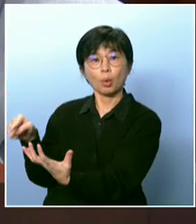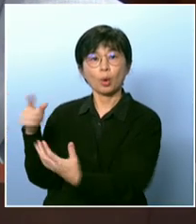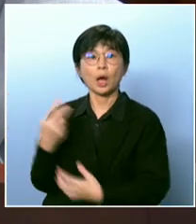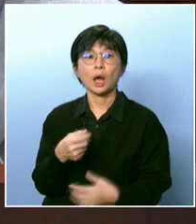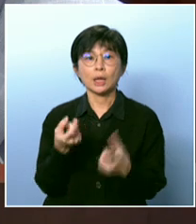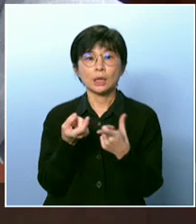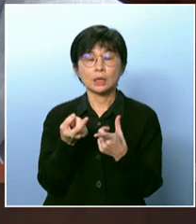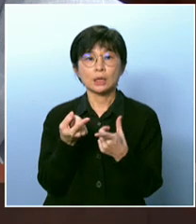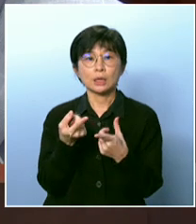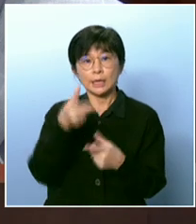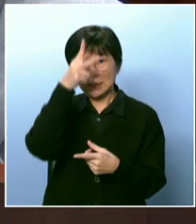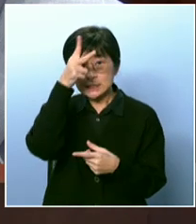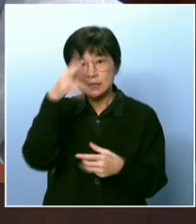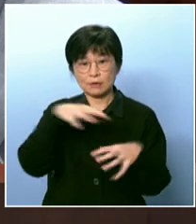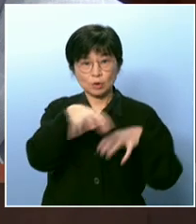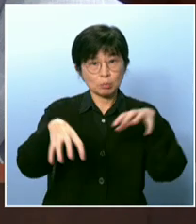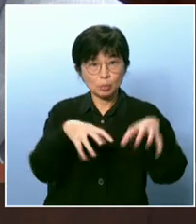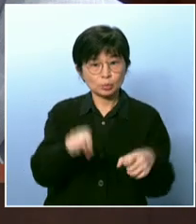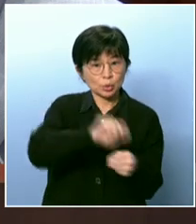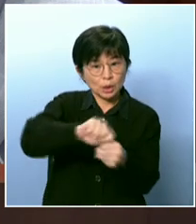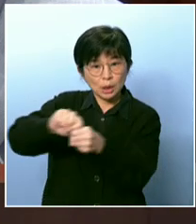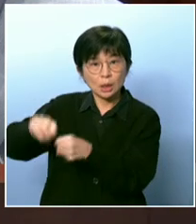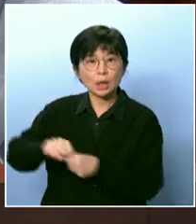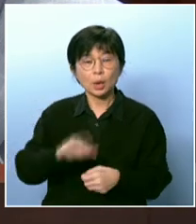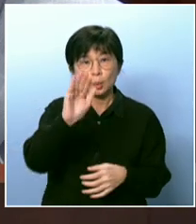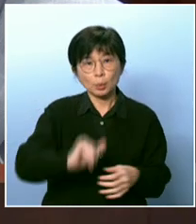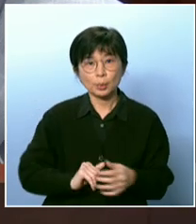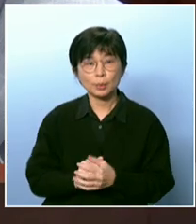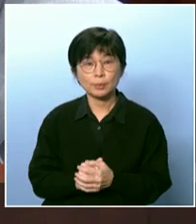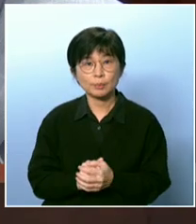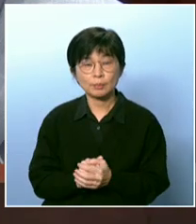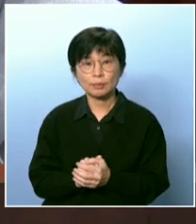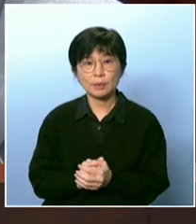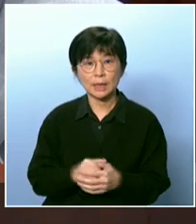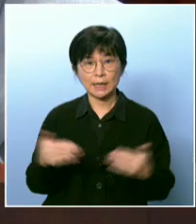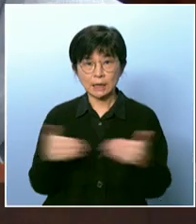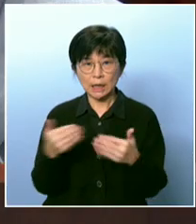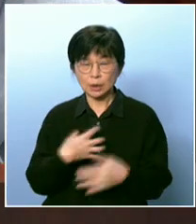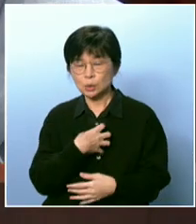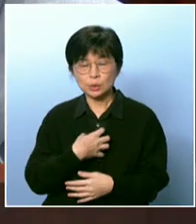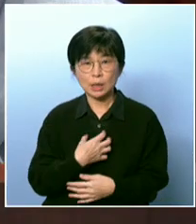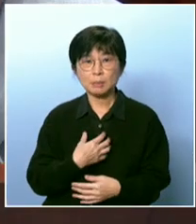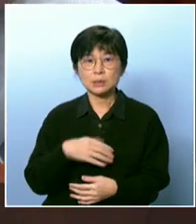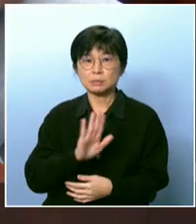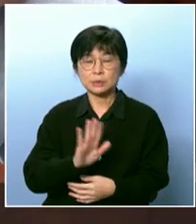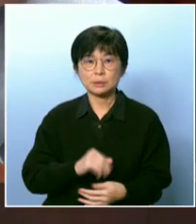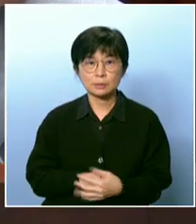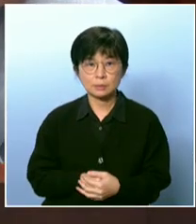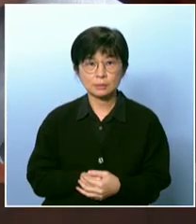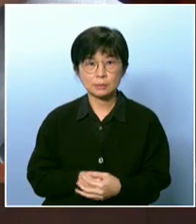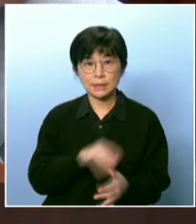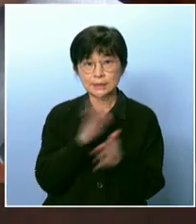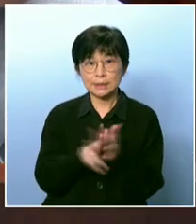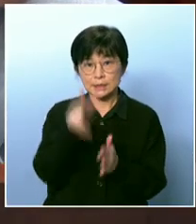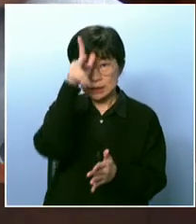there would be an additional population of 20,000. In future, there are some public transport facilities